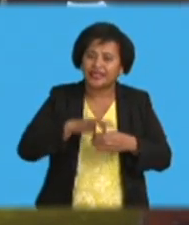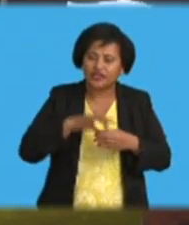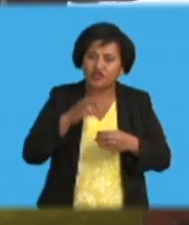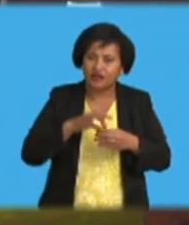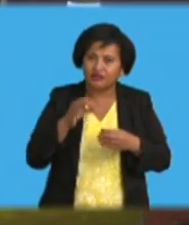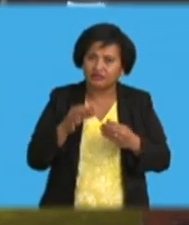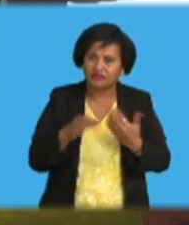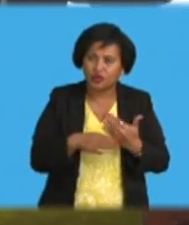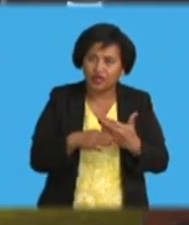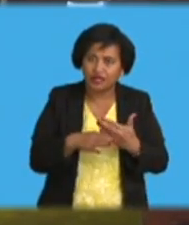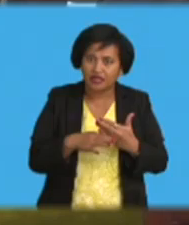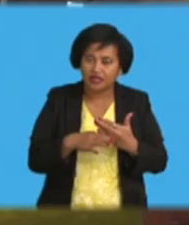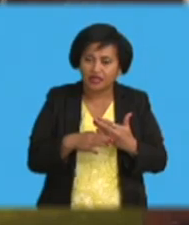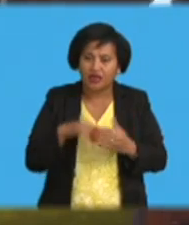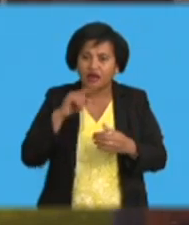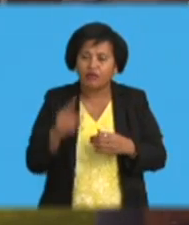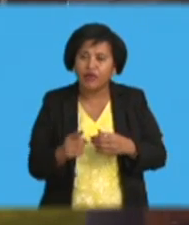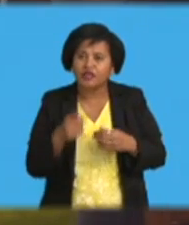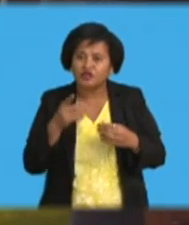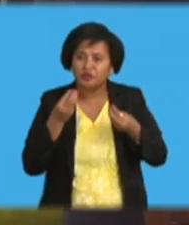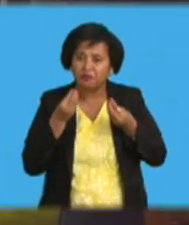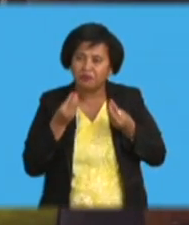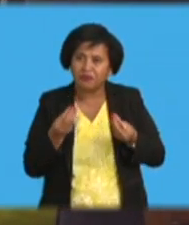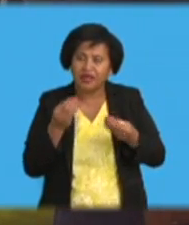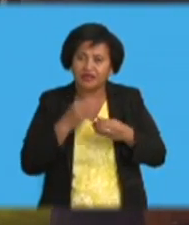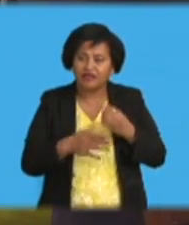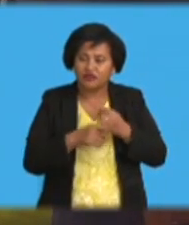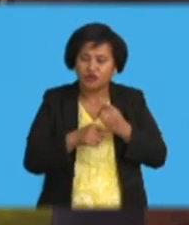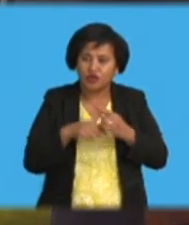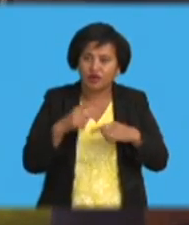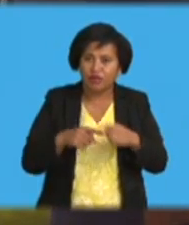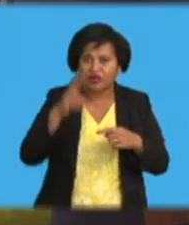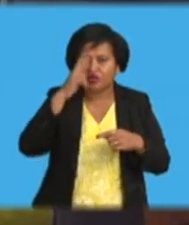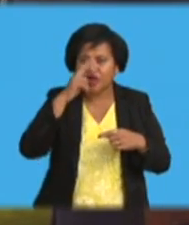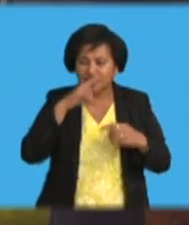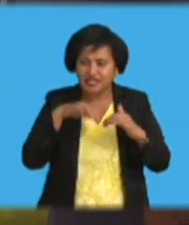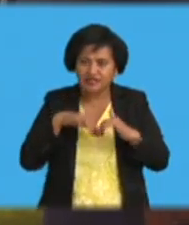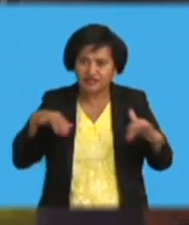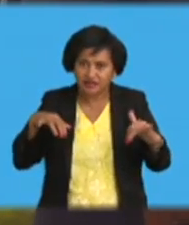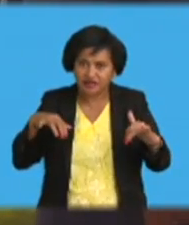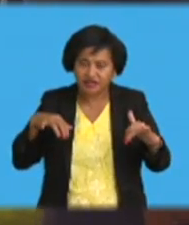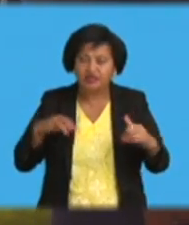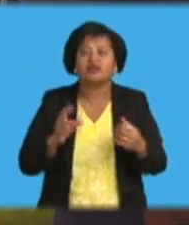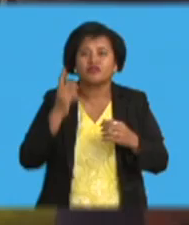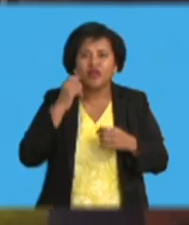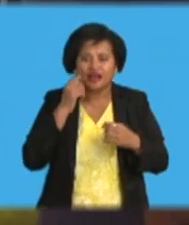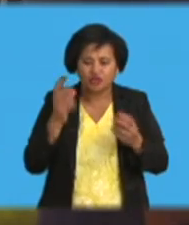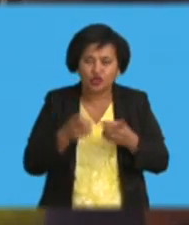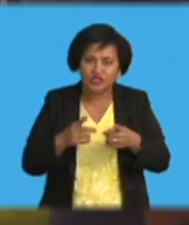After failing to condemn the harmful, racist vitriol that once led to the creation of discriminatory